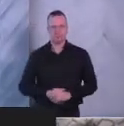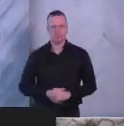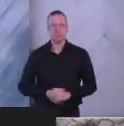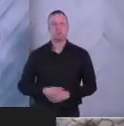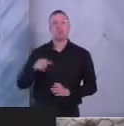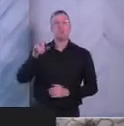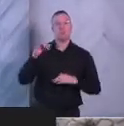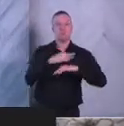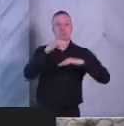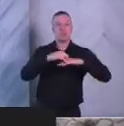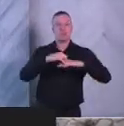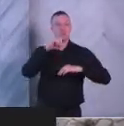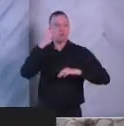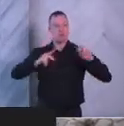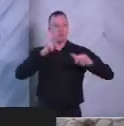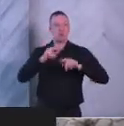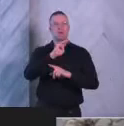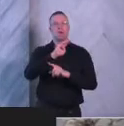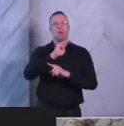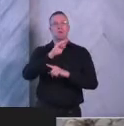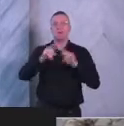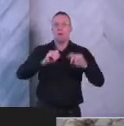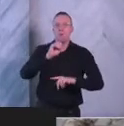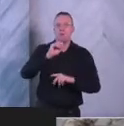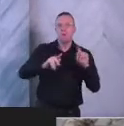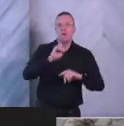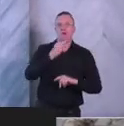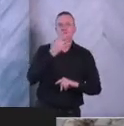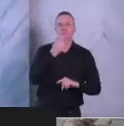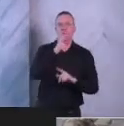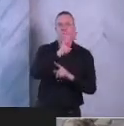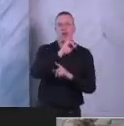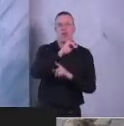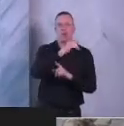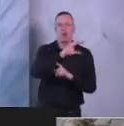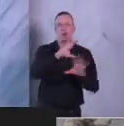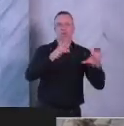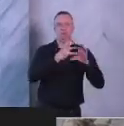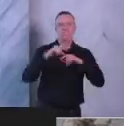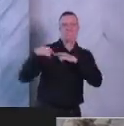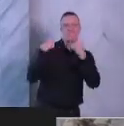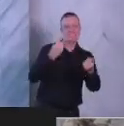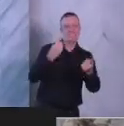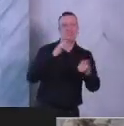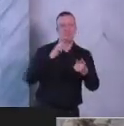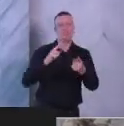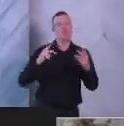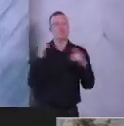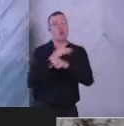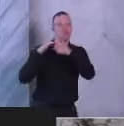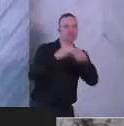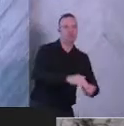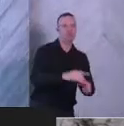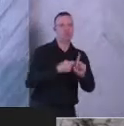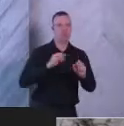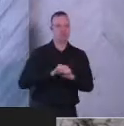Indigenous and Black people, people of color, have all borne the brunt of this pandemic. I will work